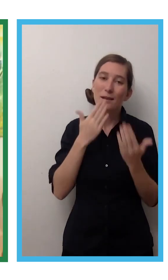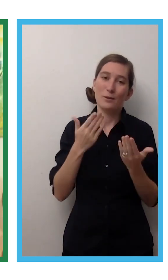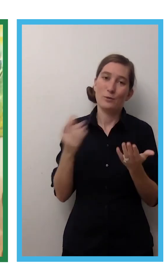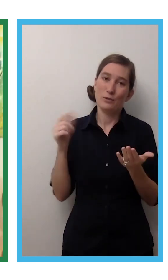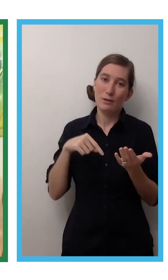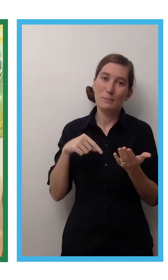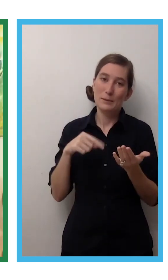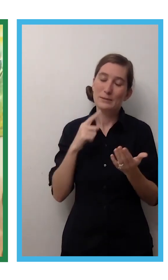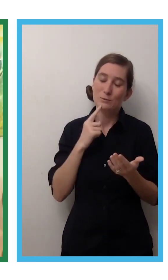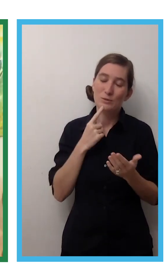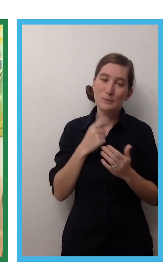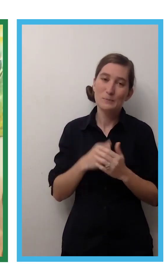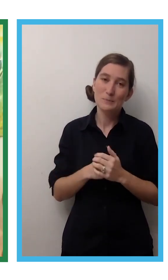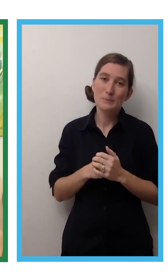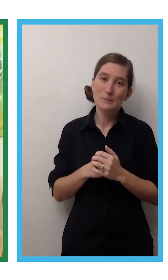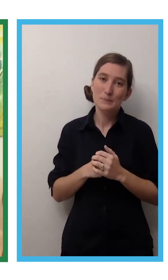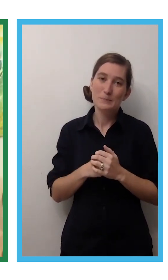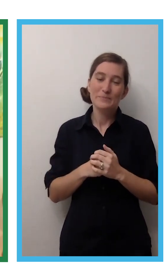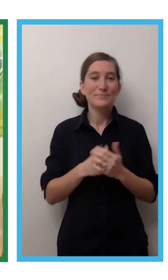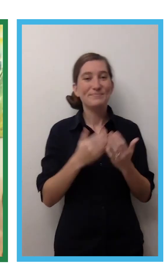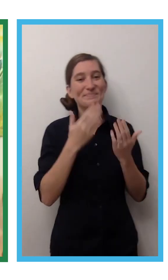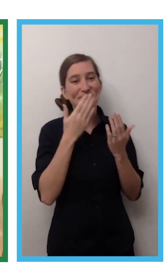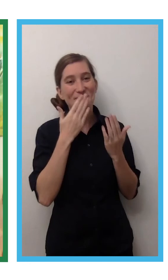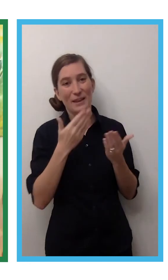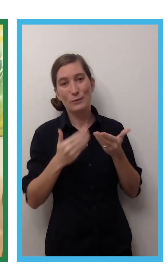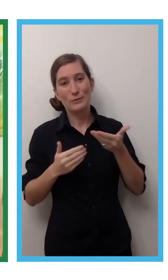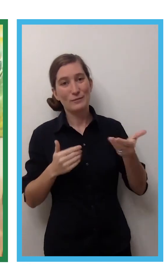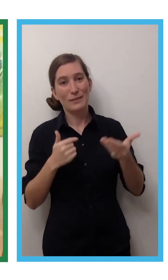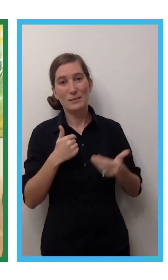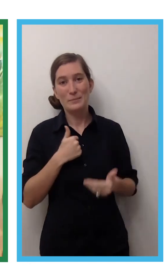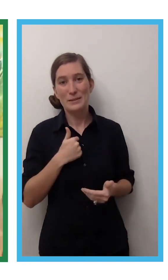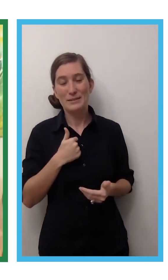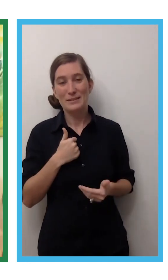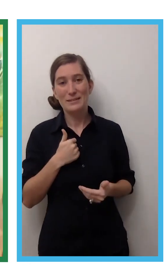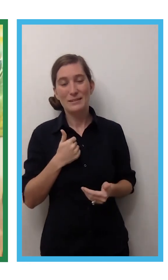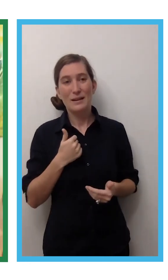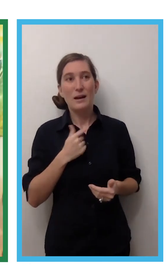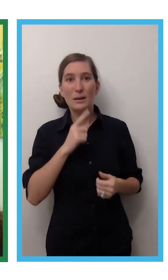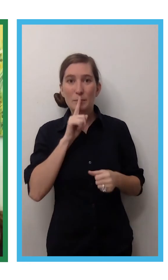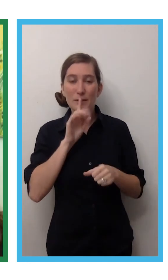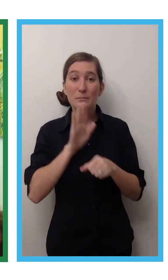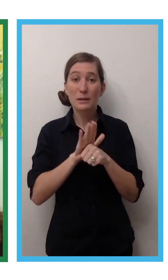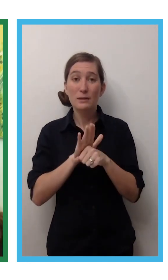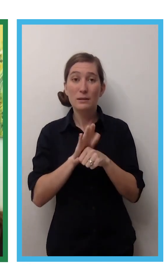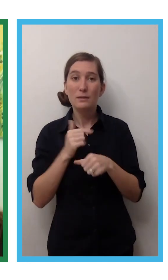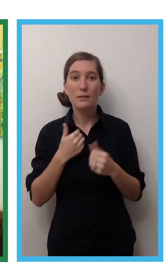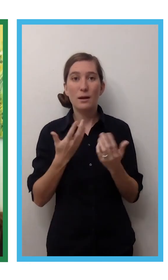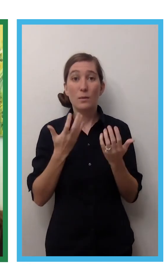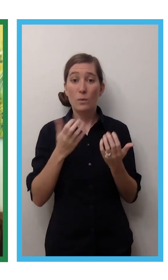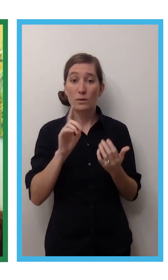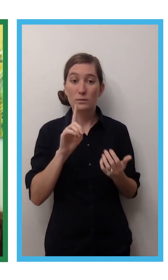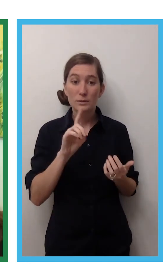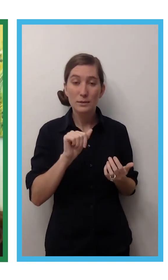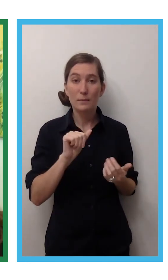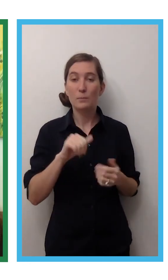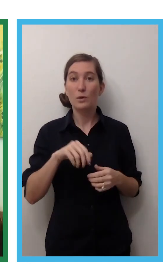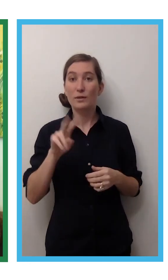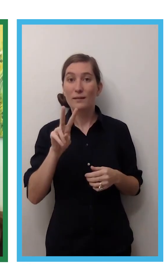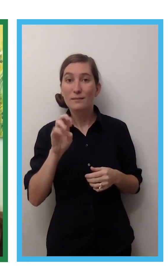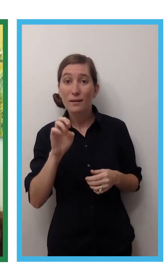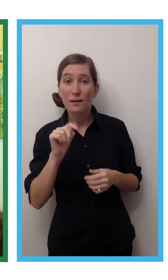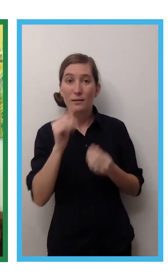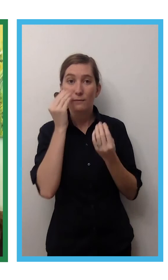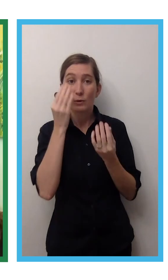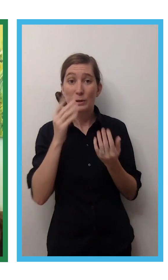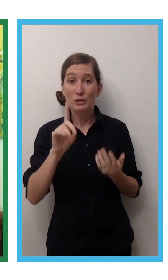you for having me. And, you know, I'm very committed on disabled and veteran works, and I do plenty